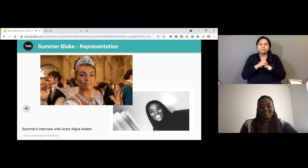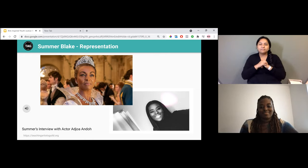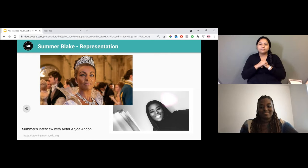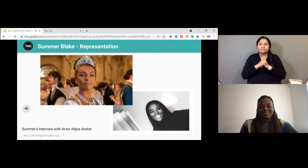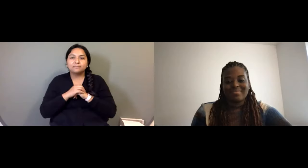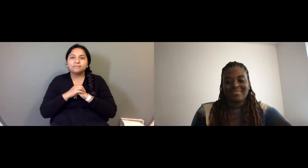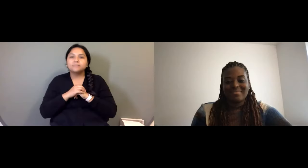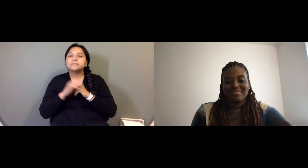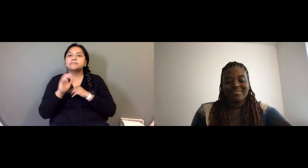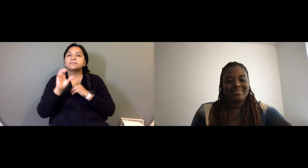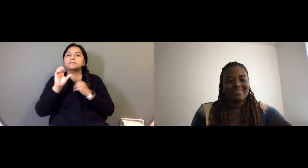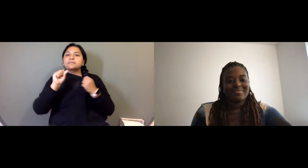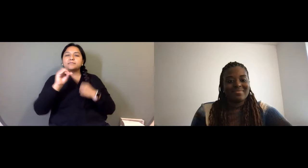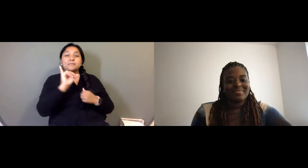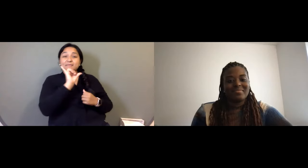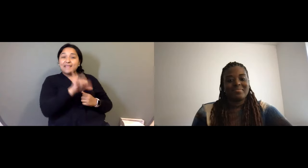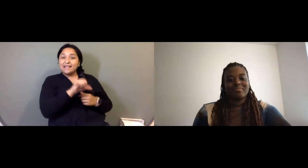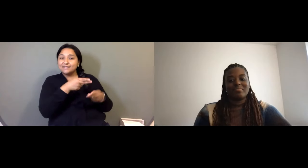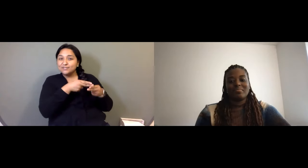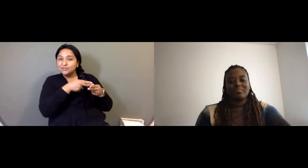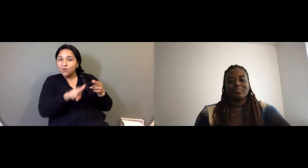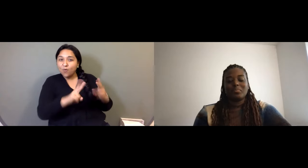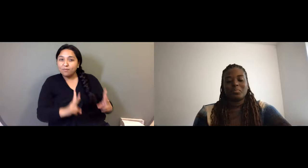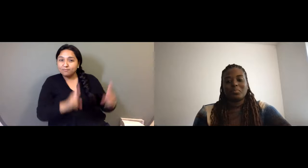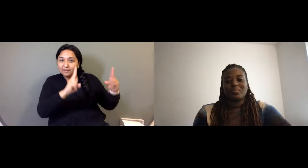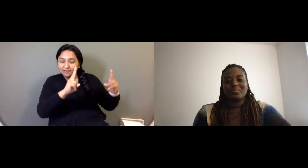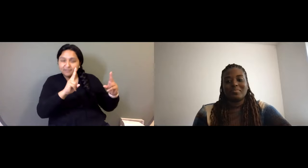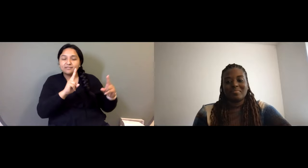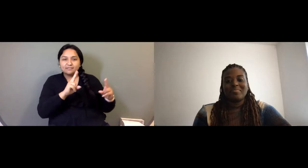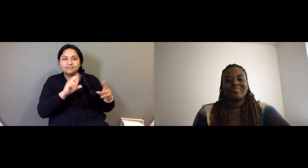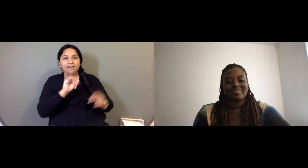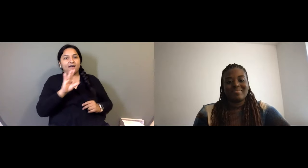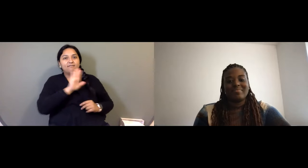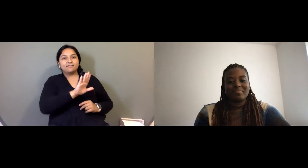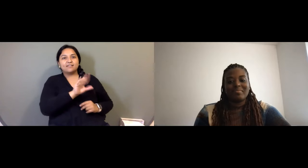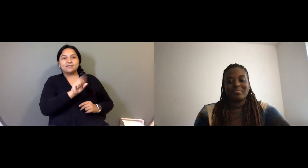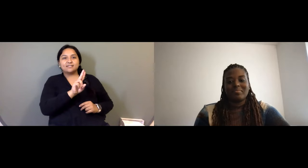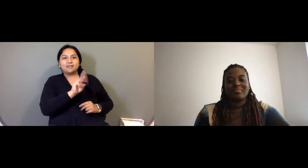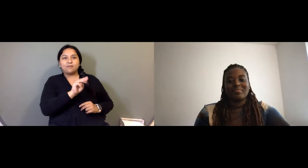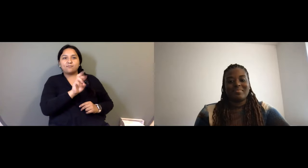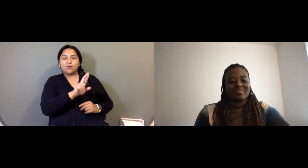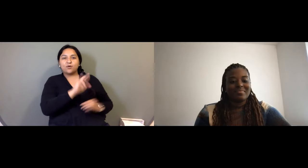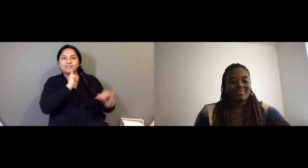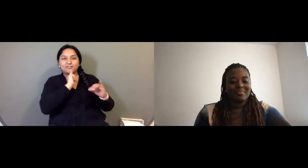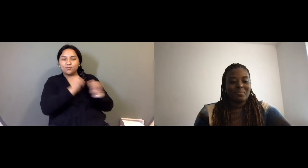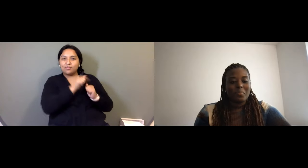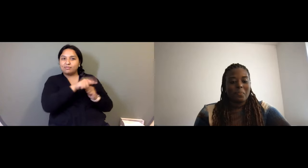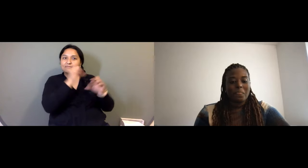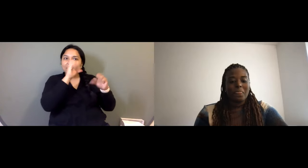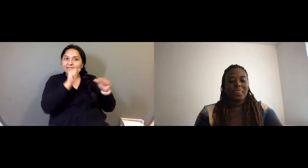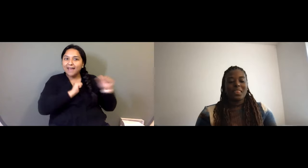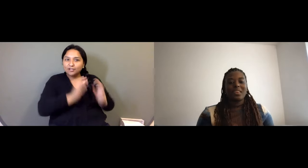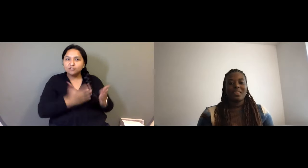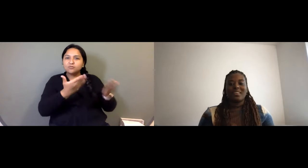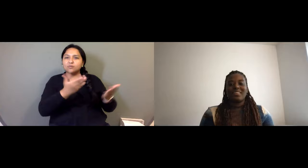So this is a tiny piece of Summer Blake's much longer piece with the amazing actor. Summer, tell us about yourself and why you